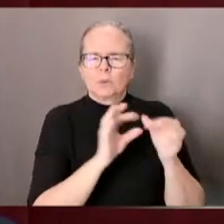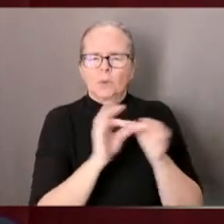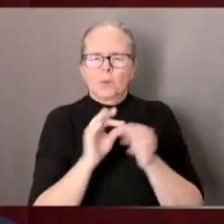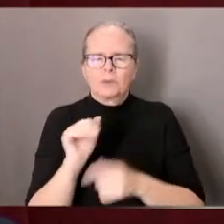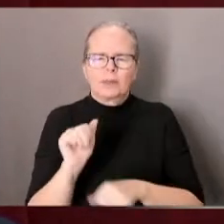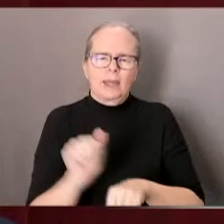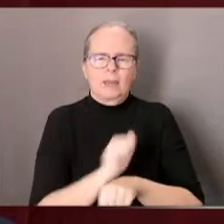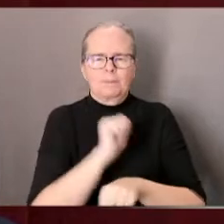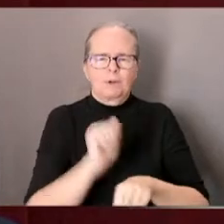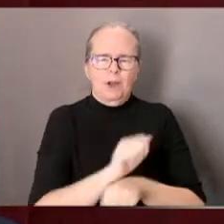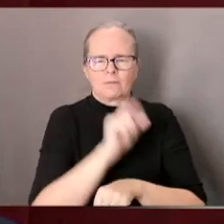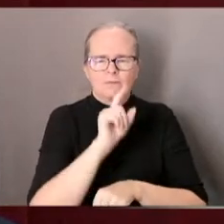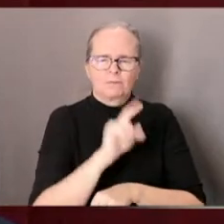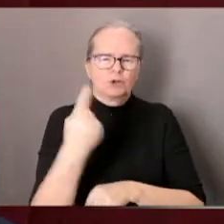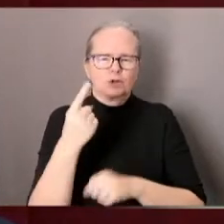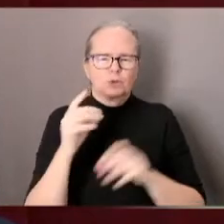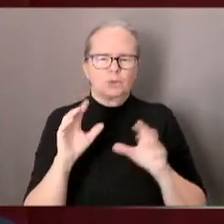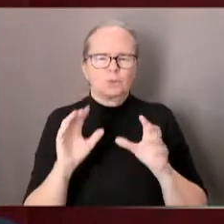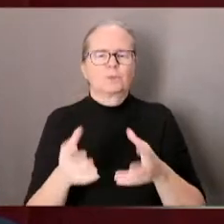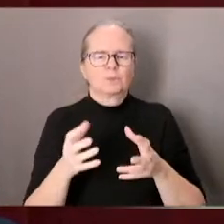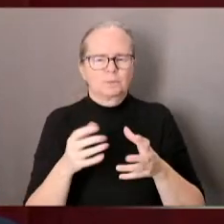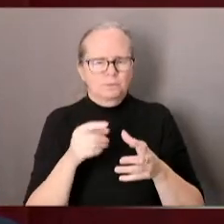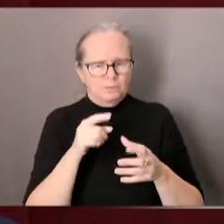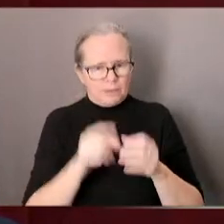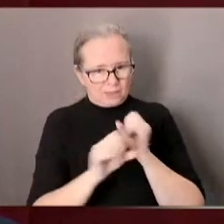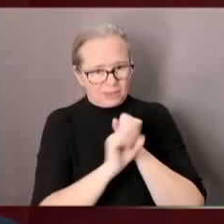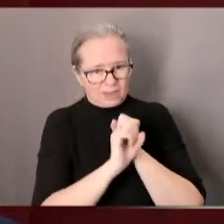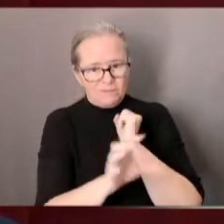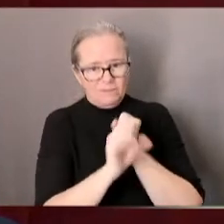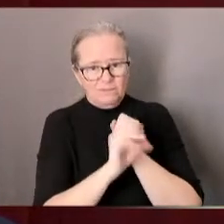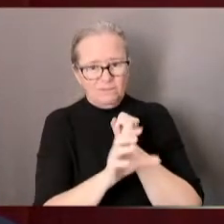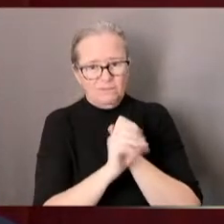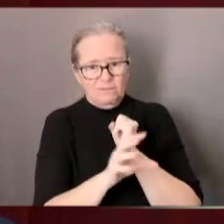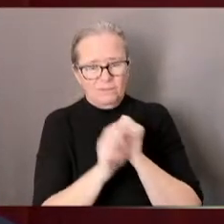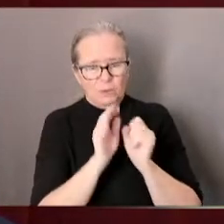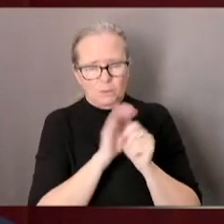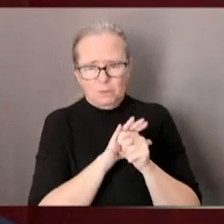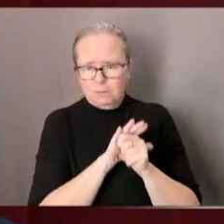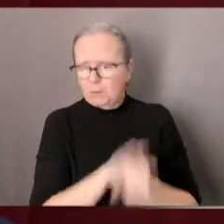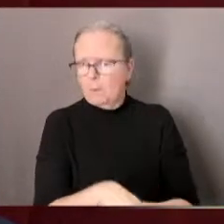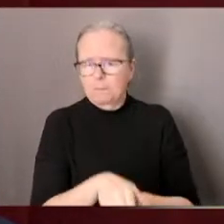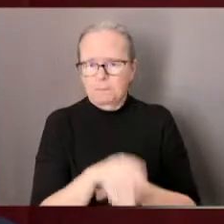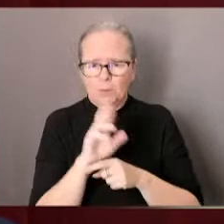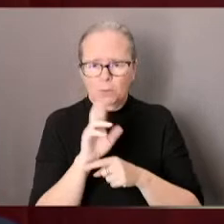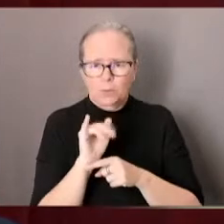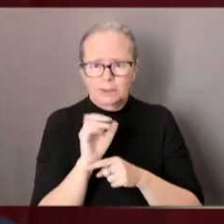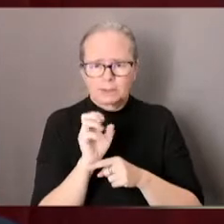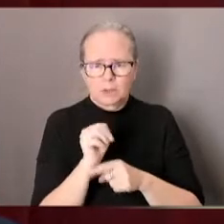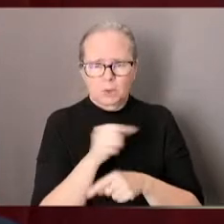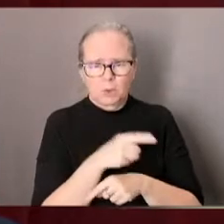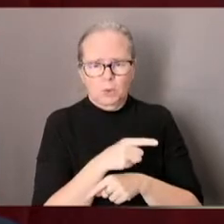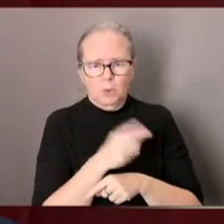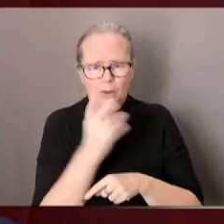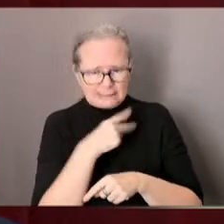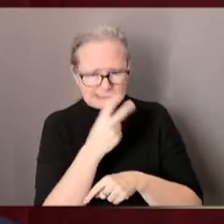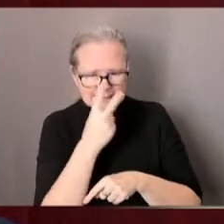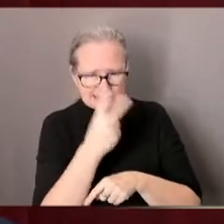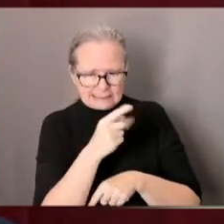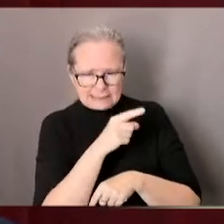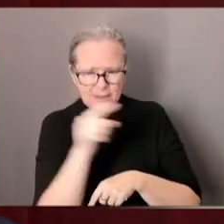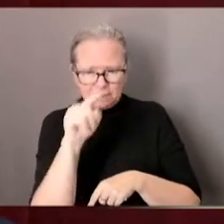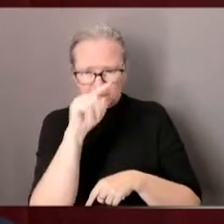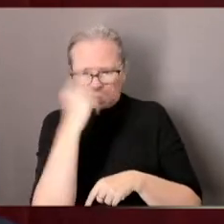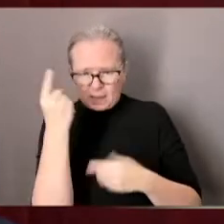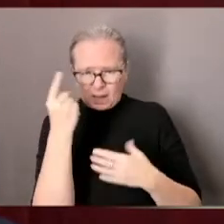racist and given that the ad is black and white but colors only the turban of federal political leader and